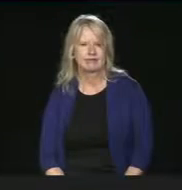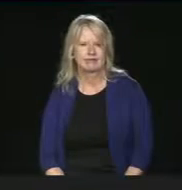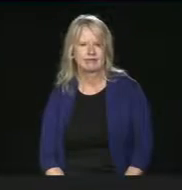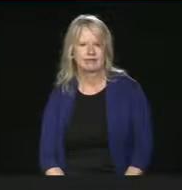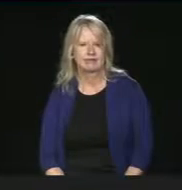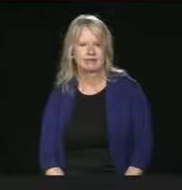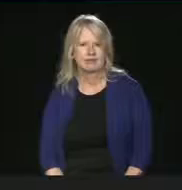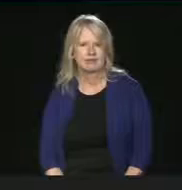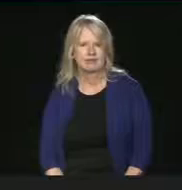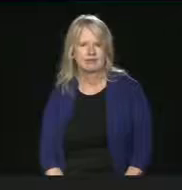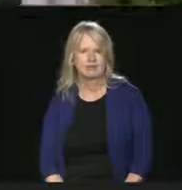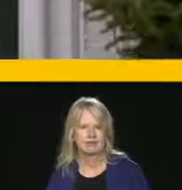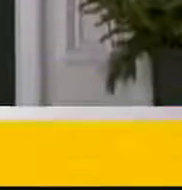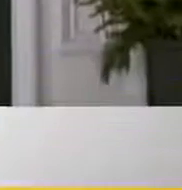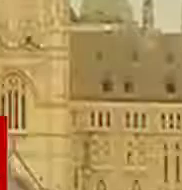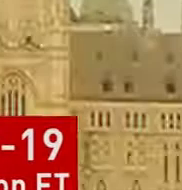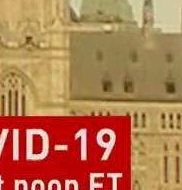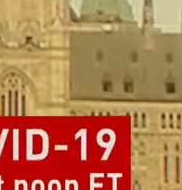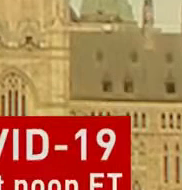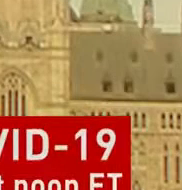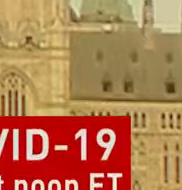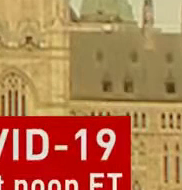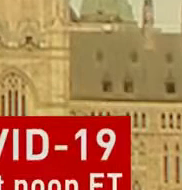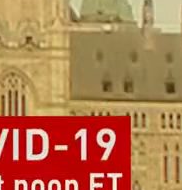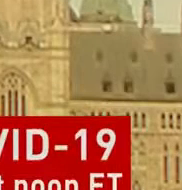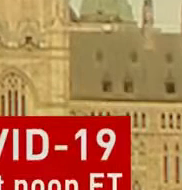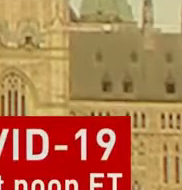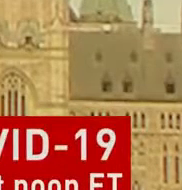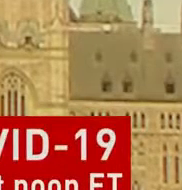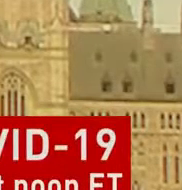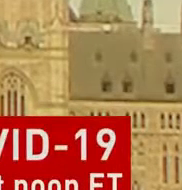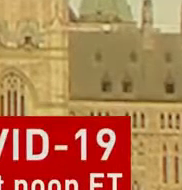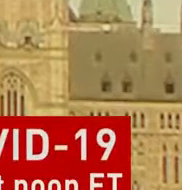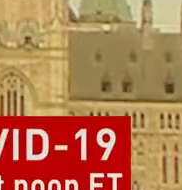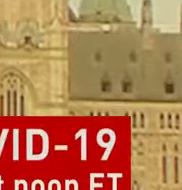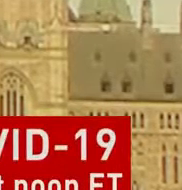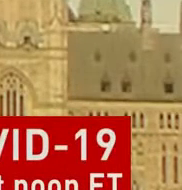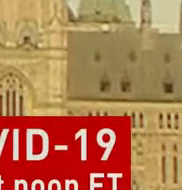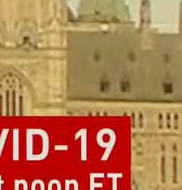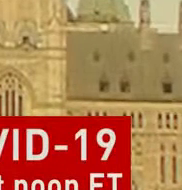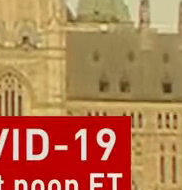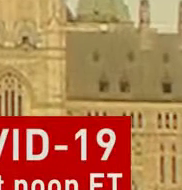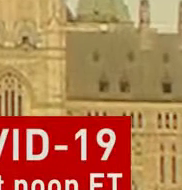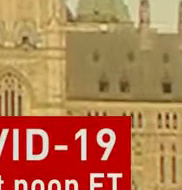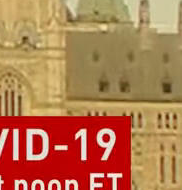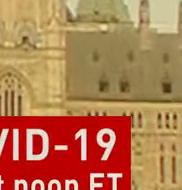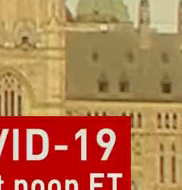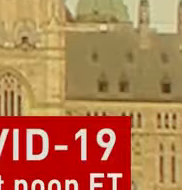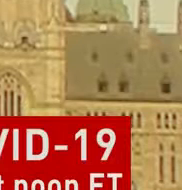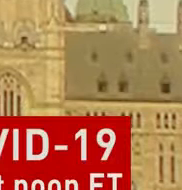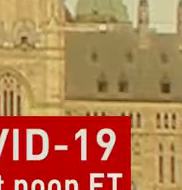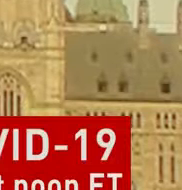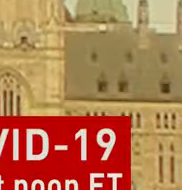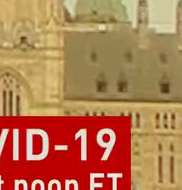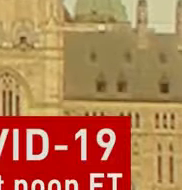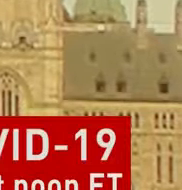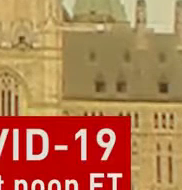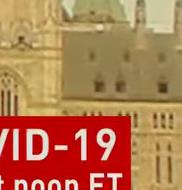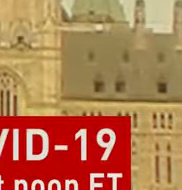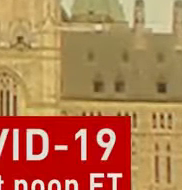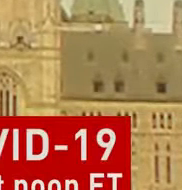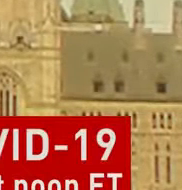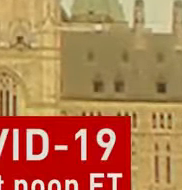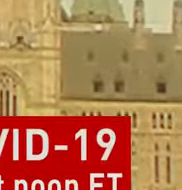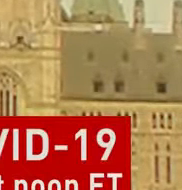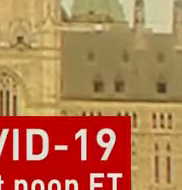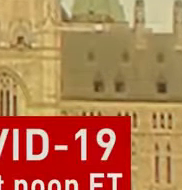the COVID-19 pandemic and also to try and make sure that the economy doesn't collapse, essentially, over the next weeks